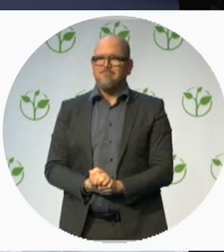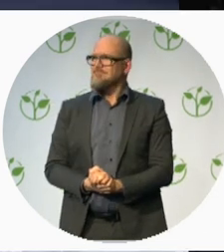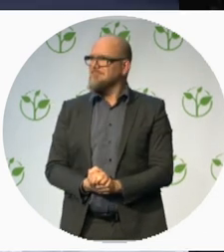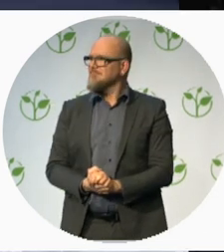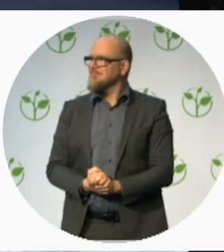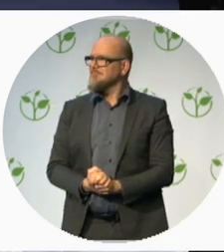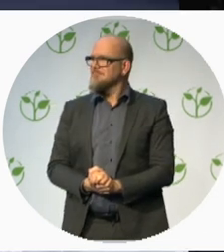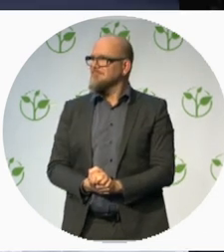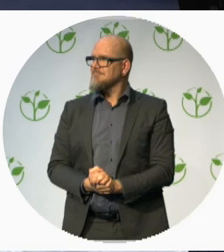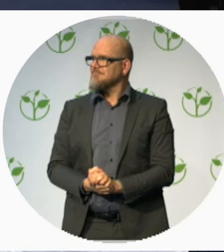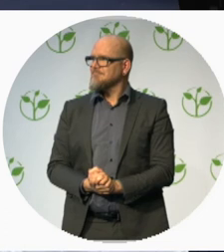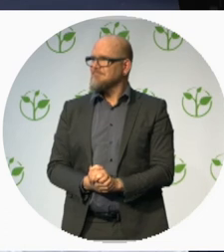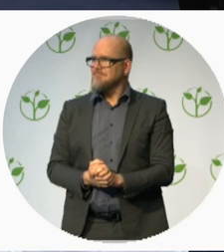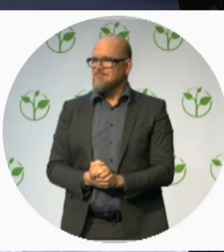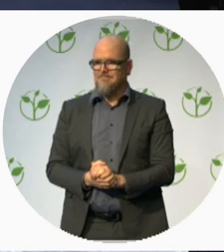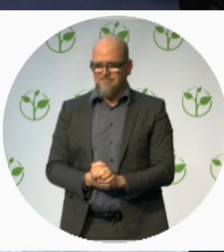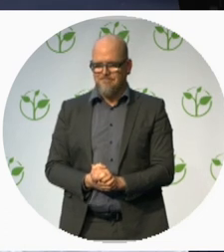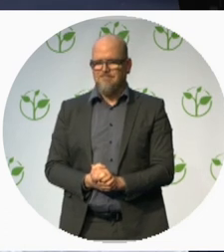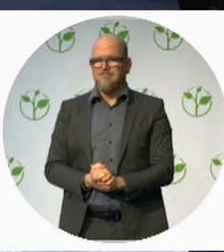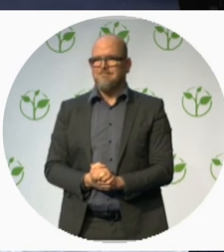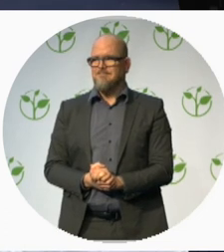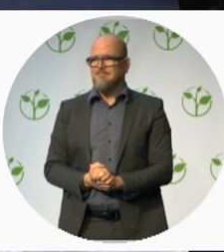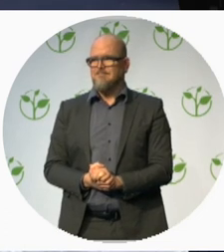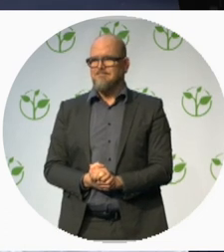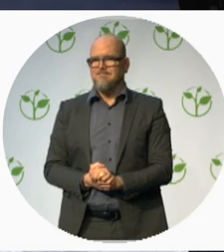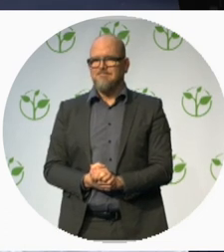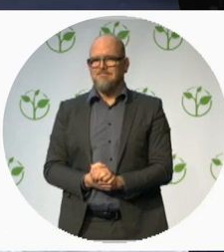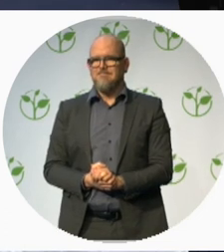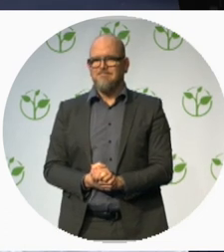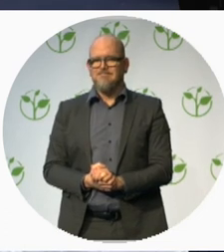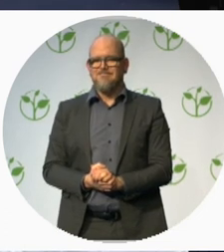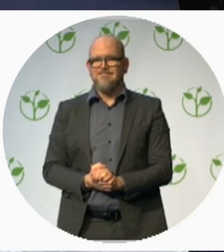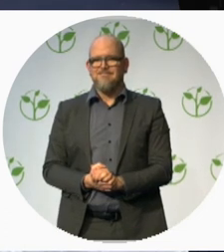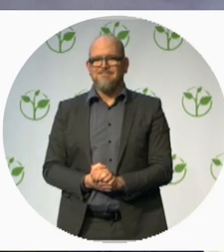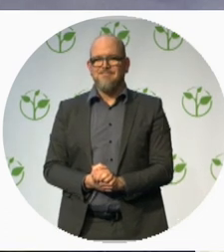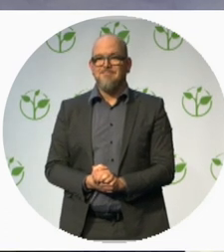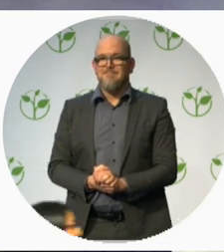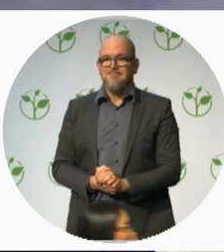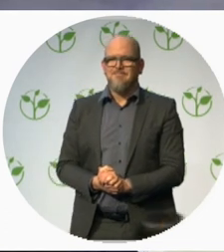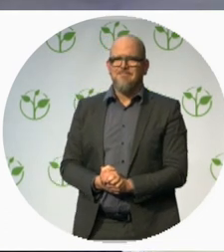Thank you.